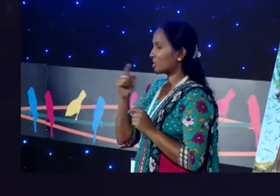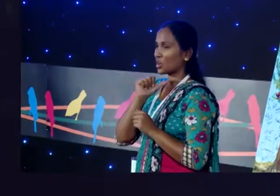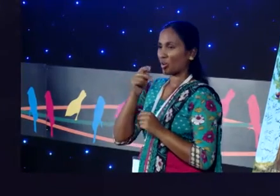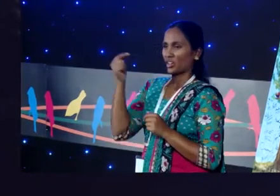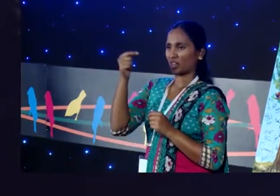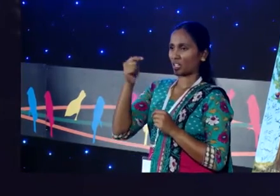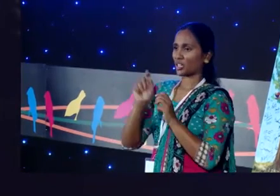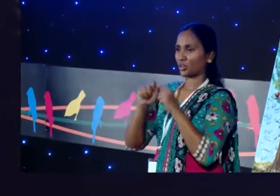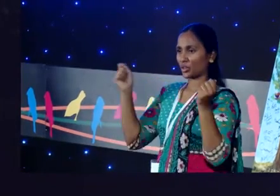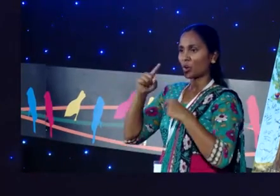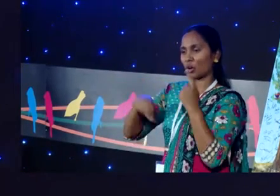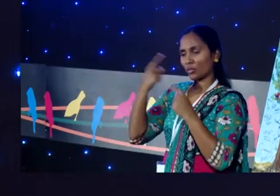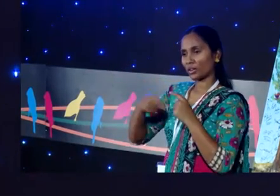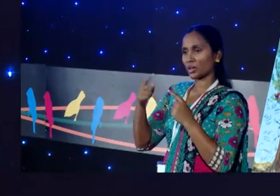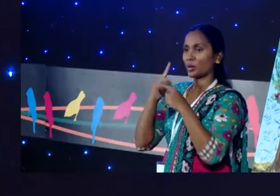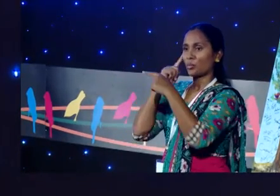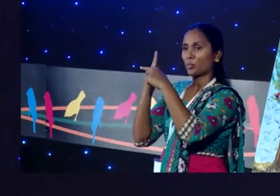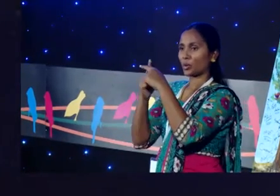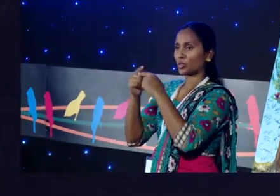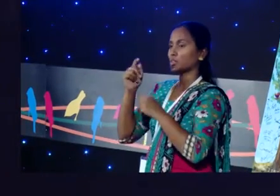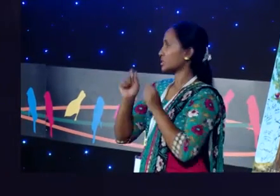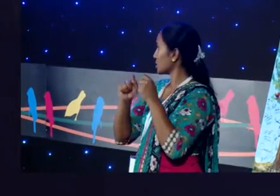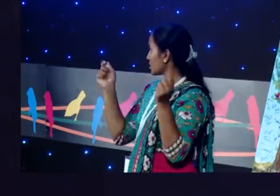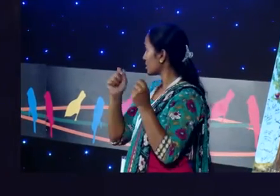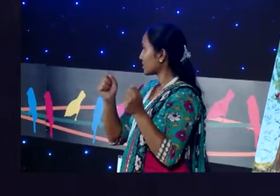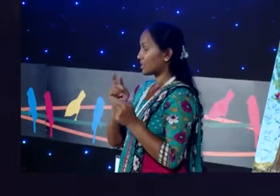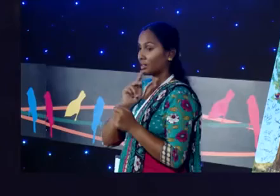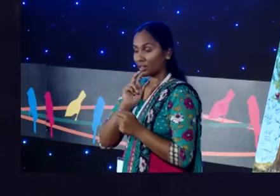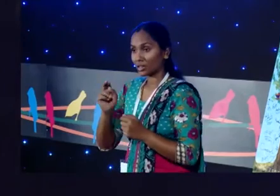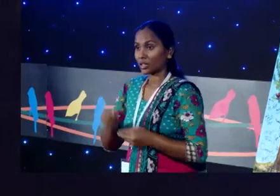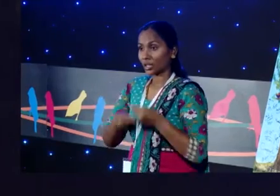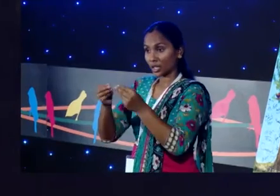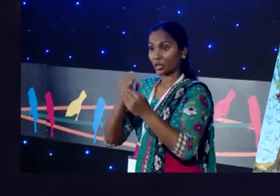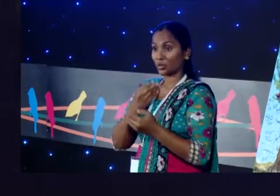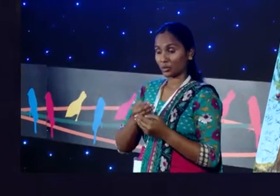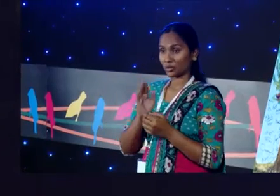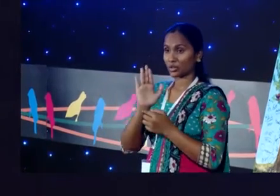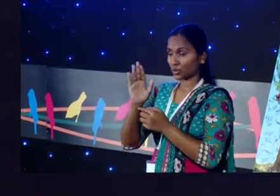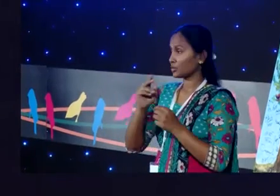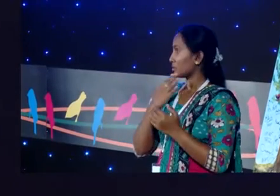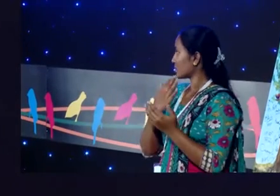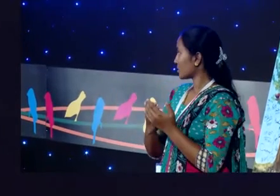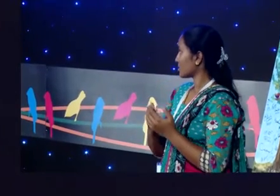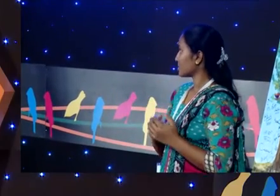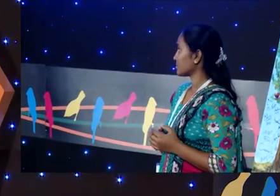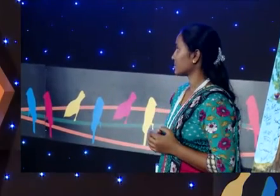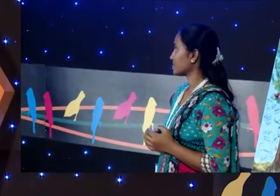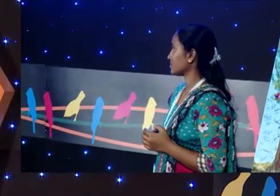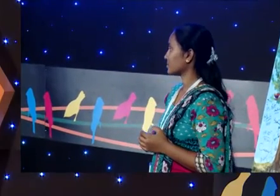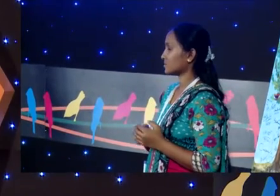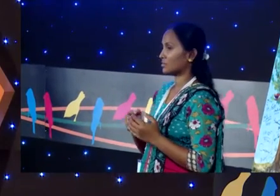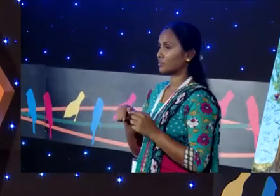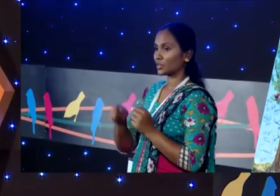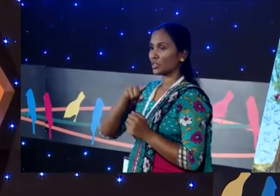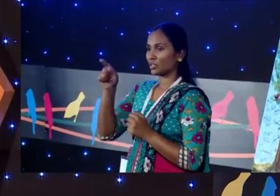sells. You know, positive news, if you really present it well, it goes way beyond, you know, all the sensationalism that you see in